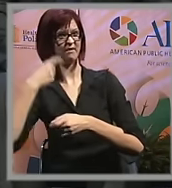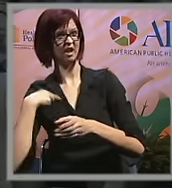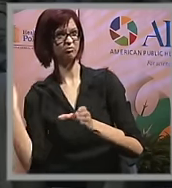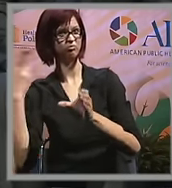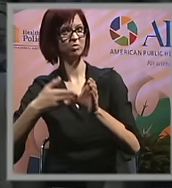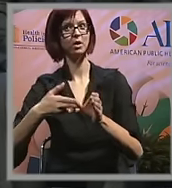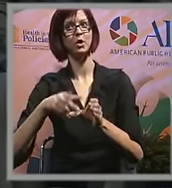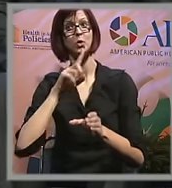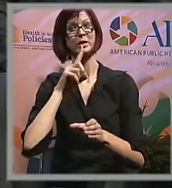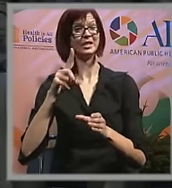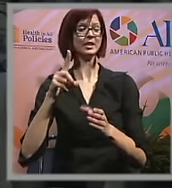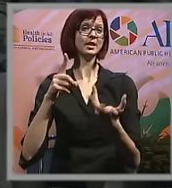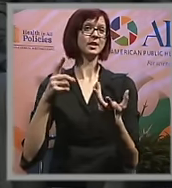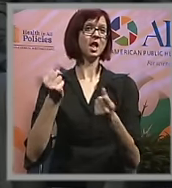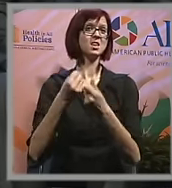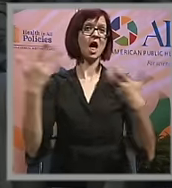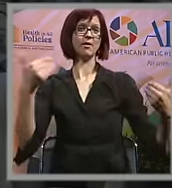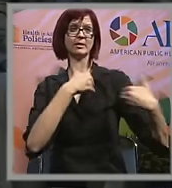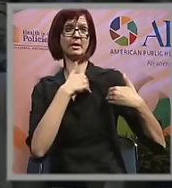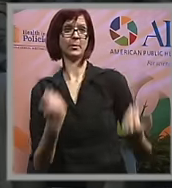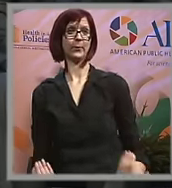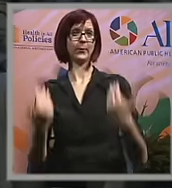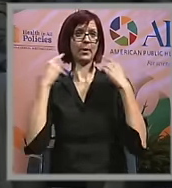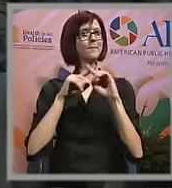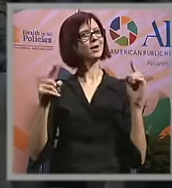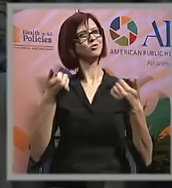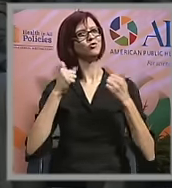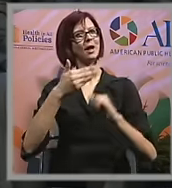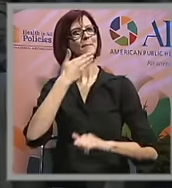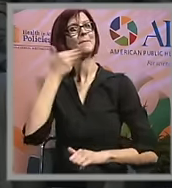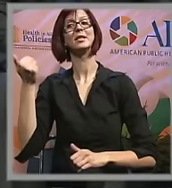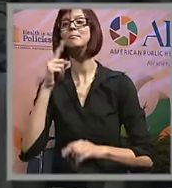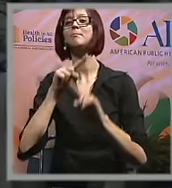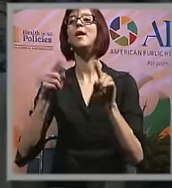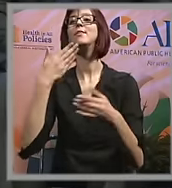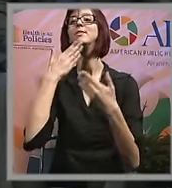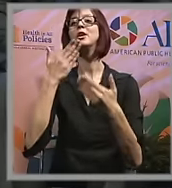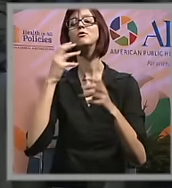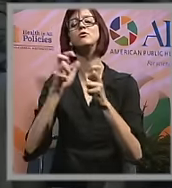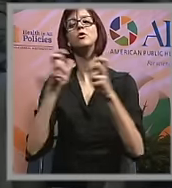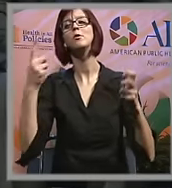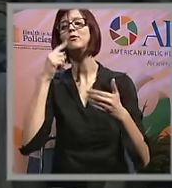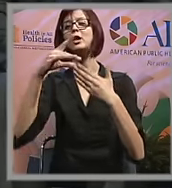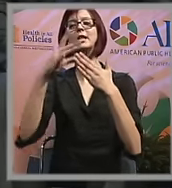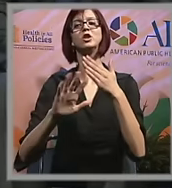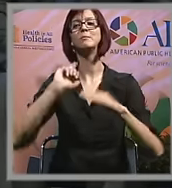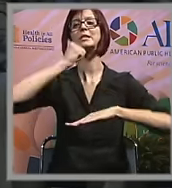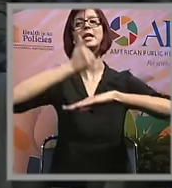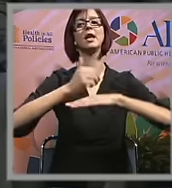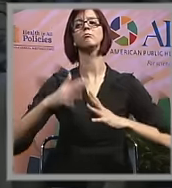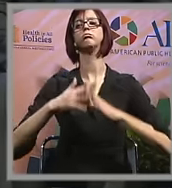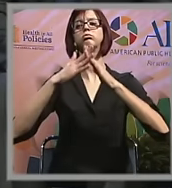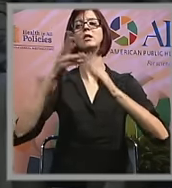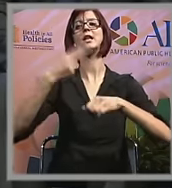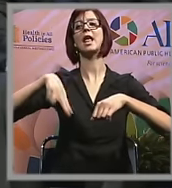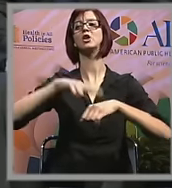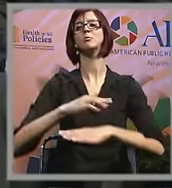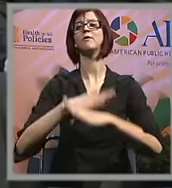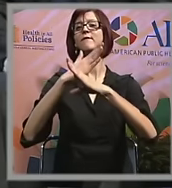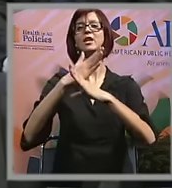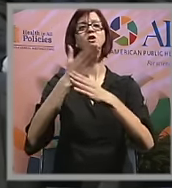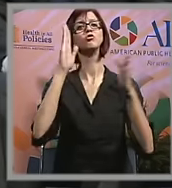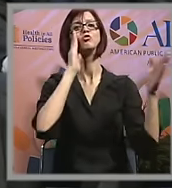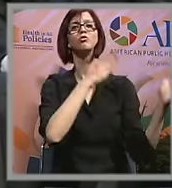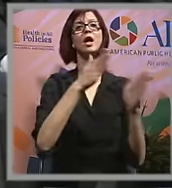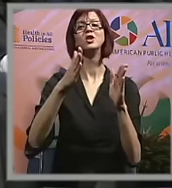but doing my best. But thank you so much, Dr. Benjamin, for all your leadership in establishing the council, the National Prevention Strategy, and for giving